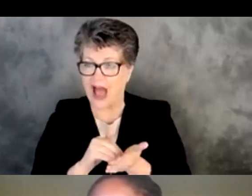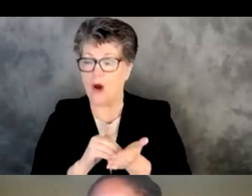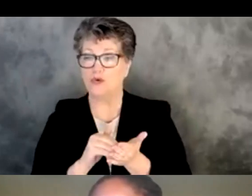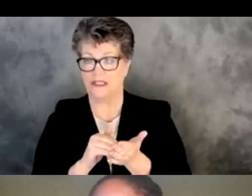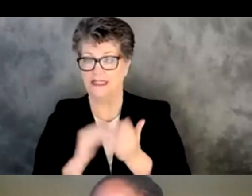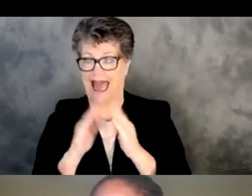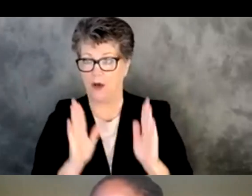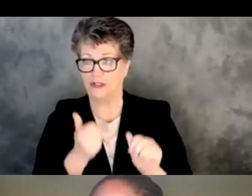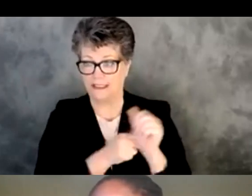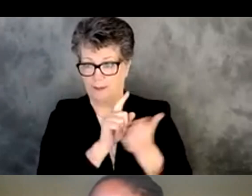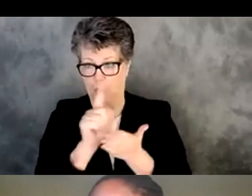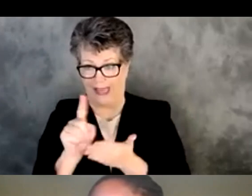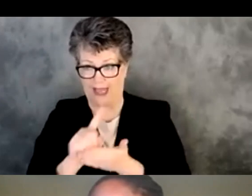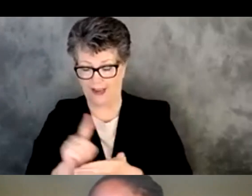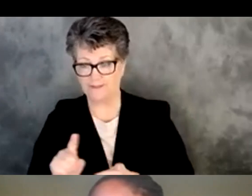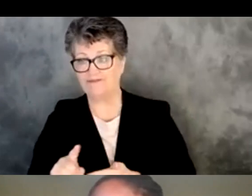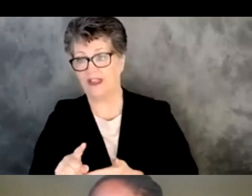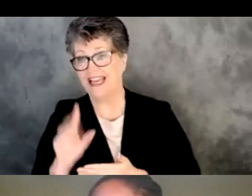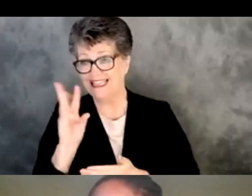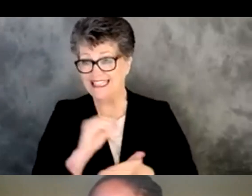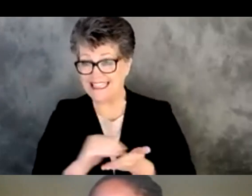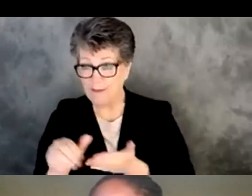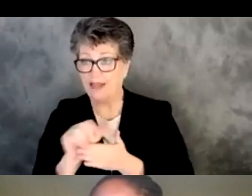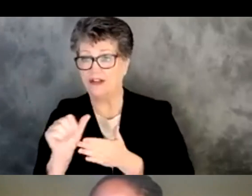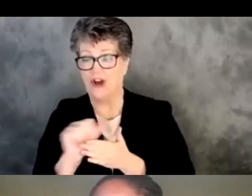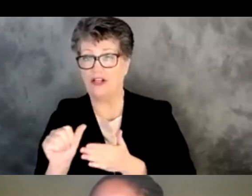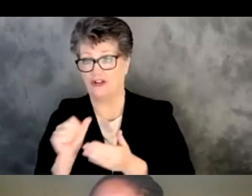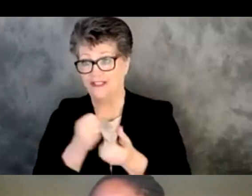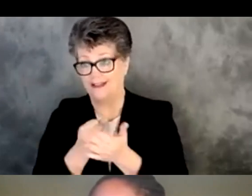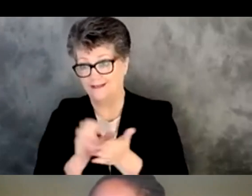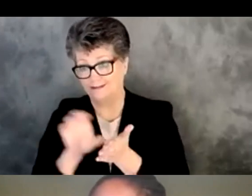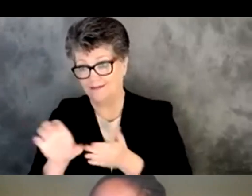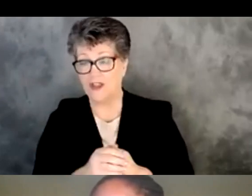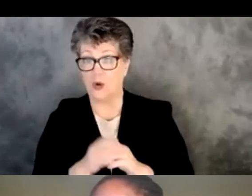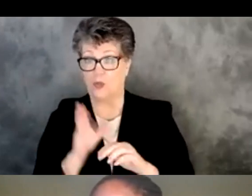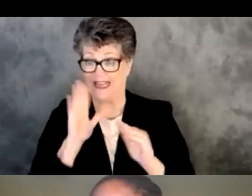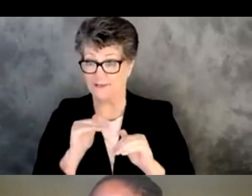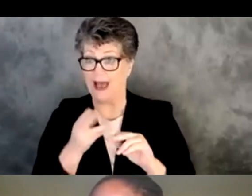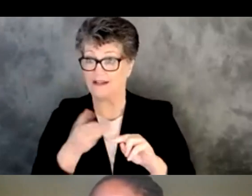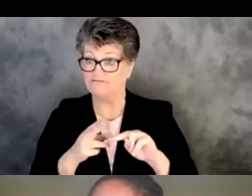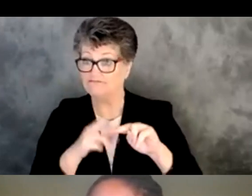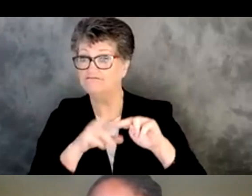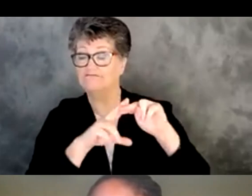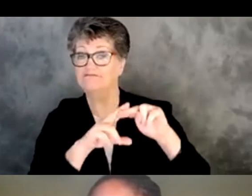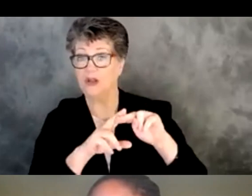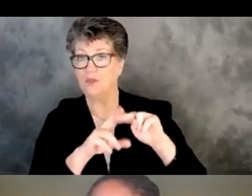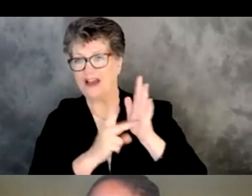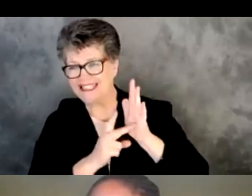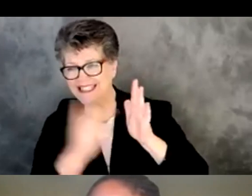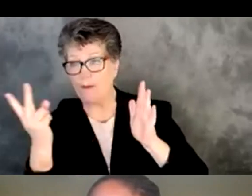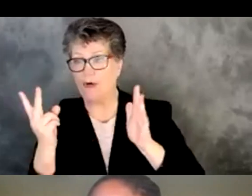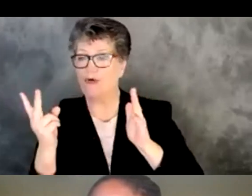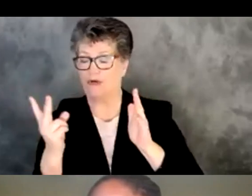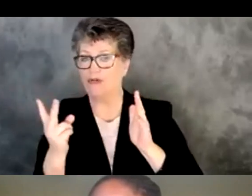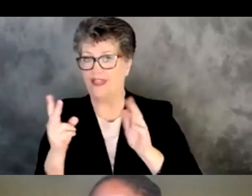week, equating to approximately $60 million in assistance. We expect this rate to continue to increase as we have doubled the administrative